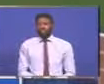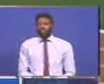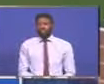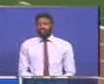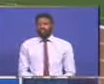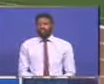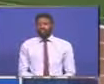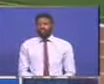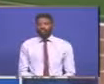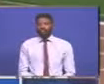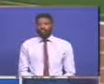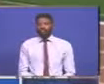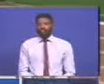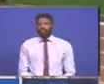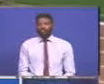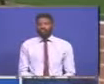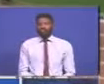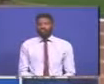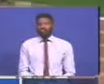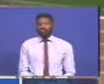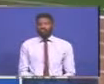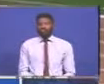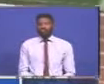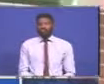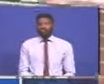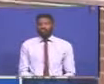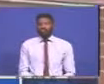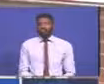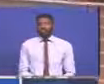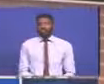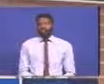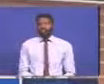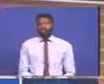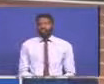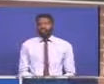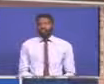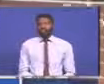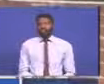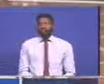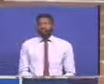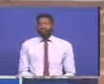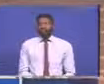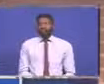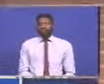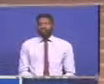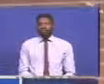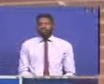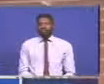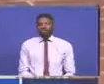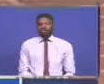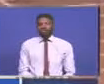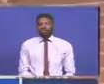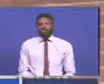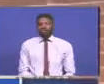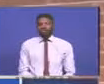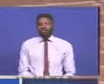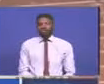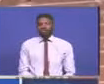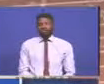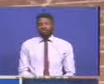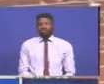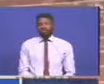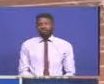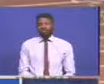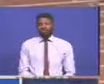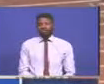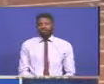and the 19-year-old will prevail here. Jepngetich tying up towards the end, and it's Teresia Gatteri who takes it. 15.10 in the